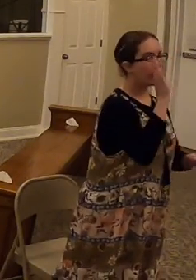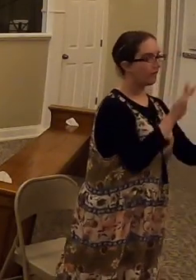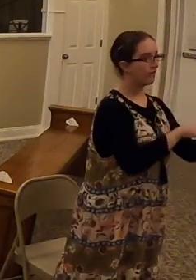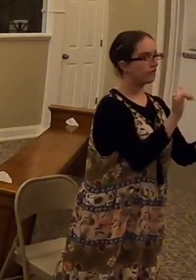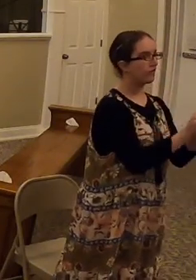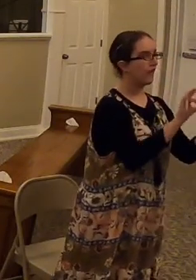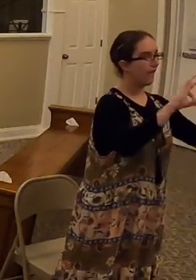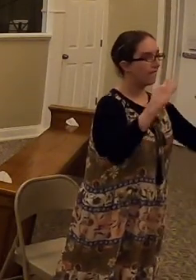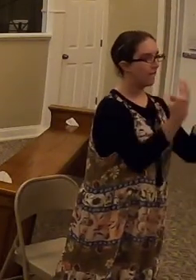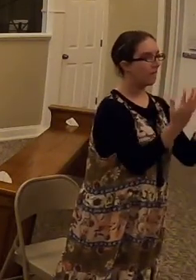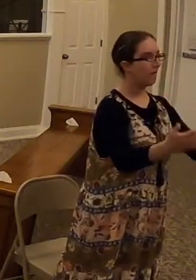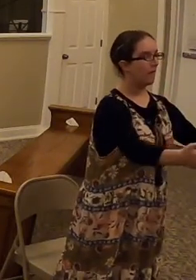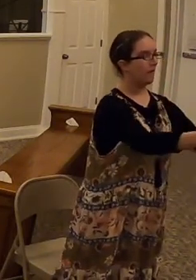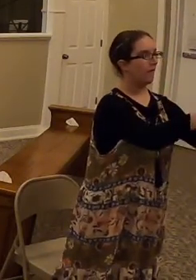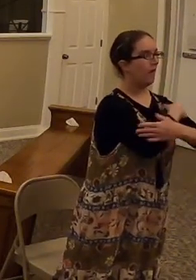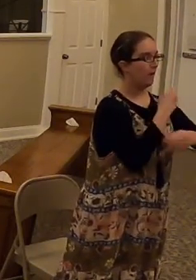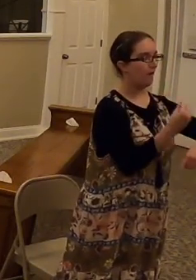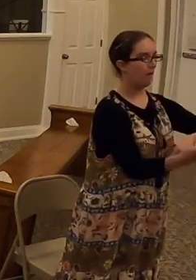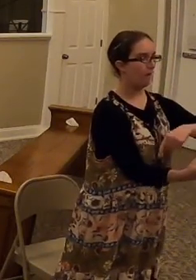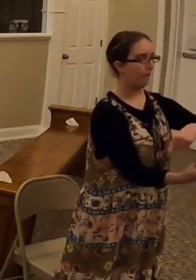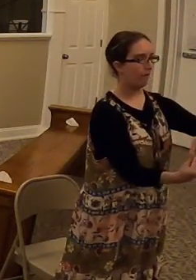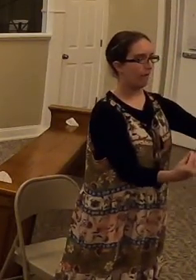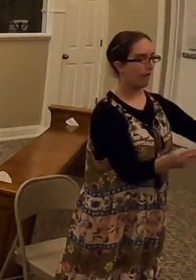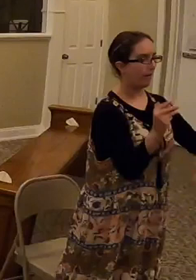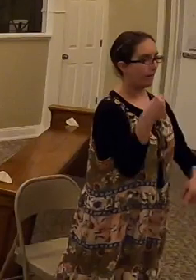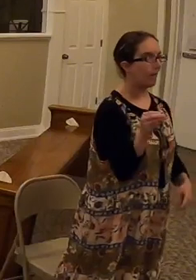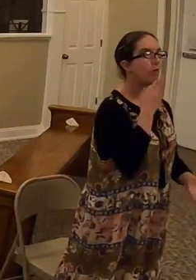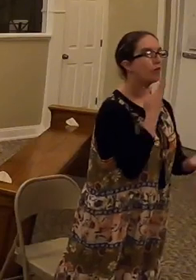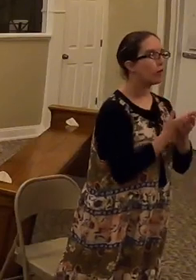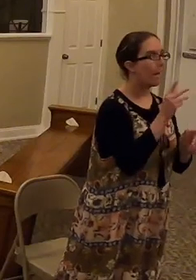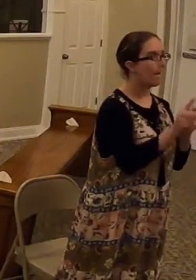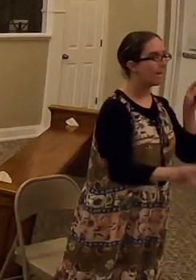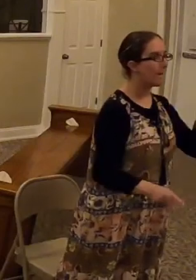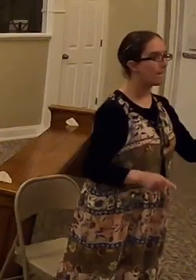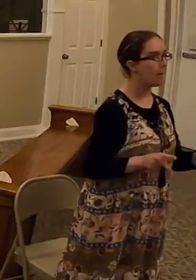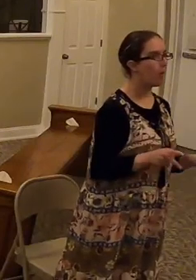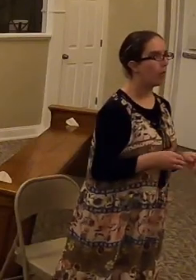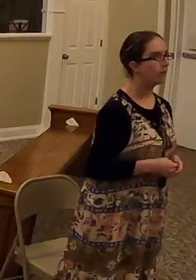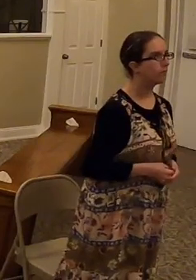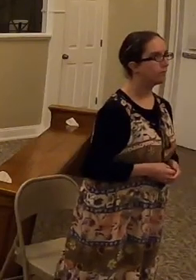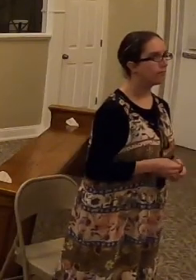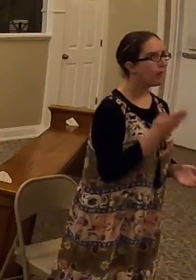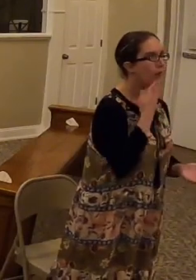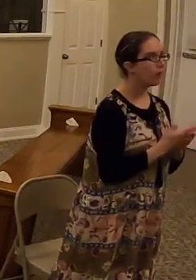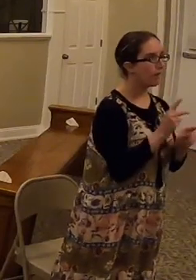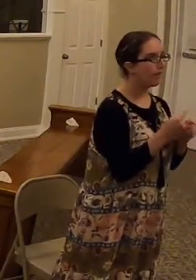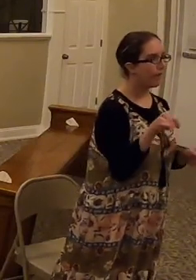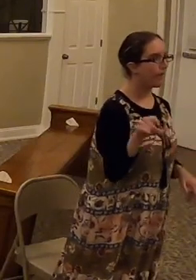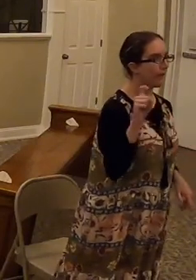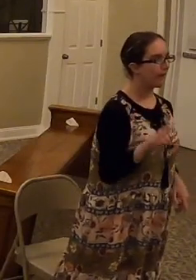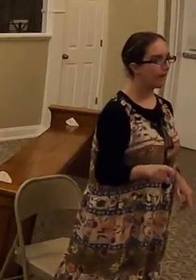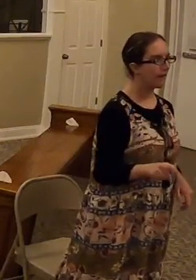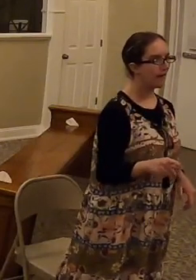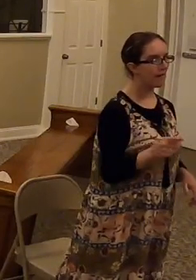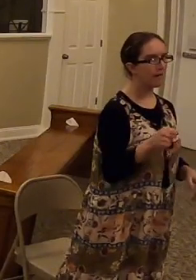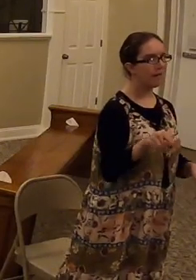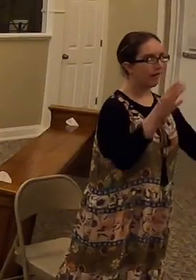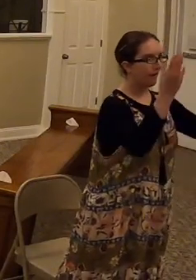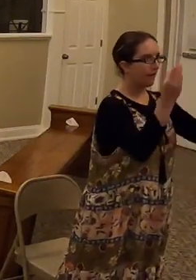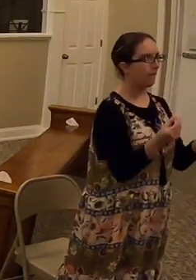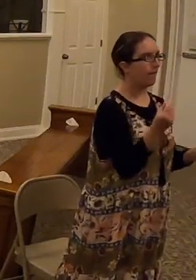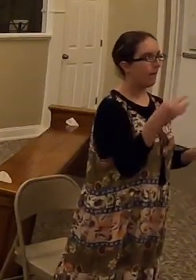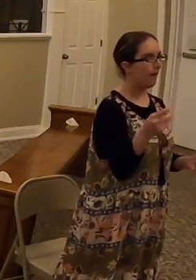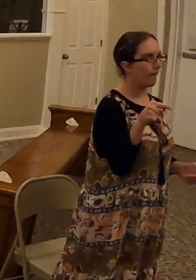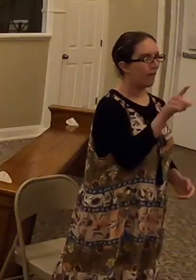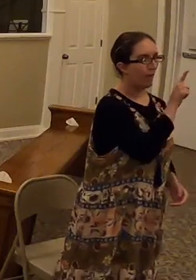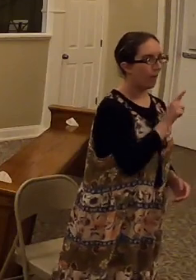touch that family and wrap his arms around them. Amen. Good people, amen. Good people, they just need the comfort of the Lord right now.